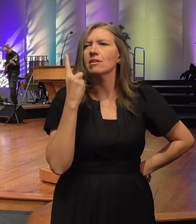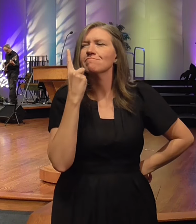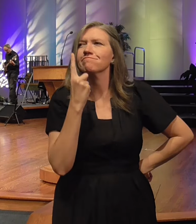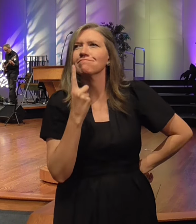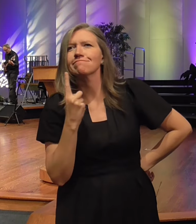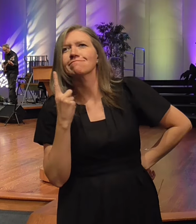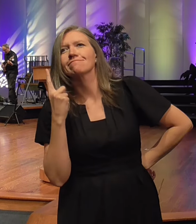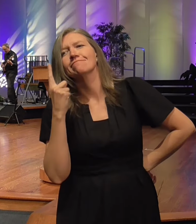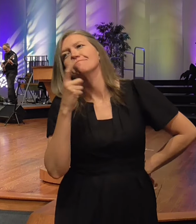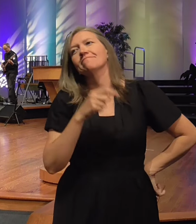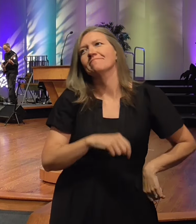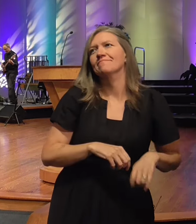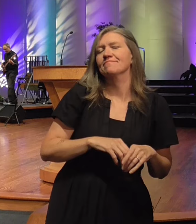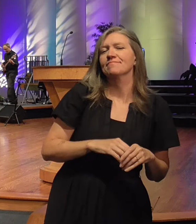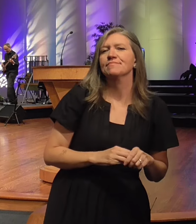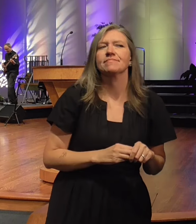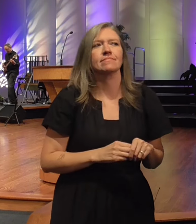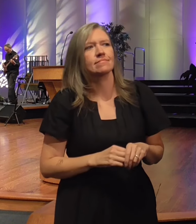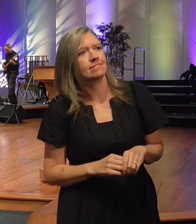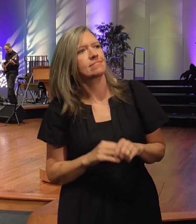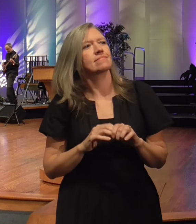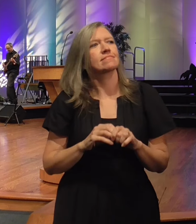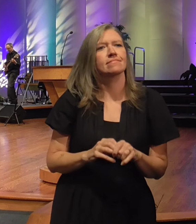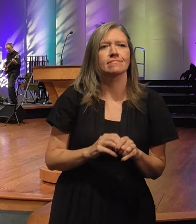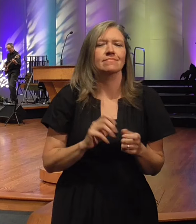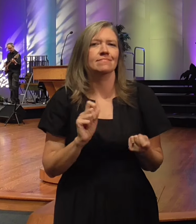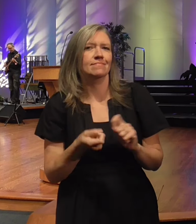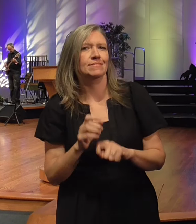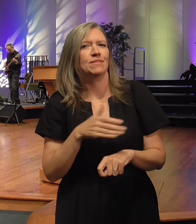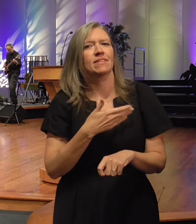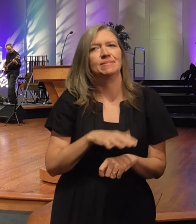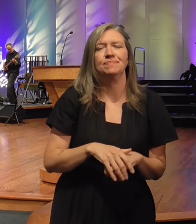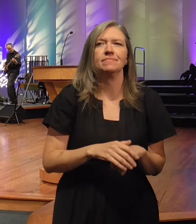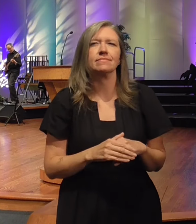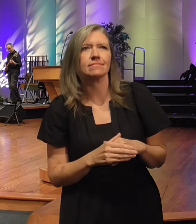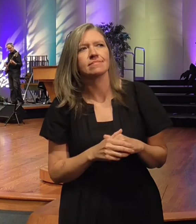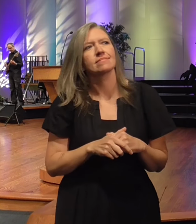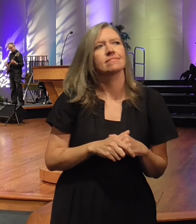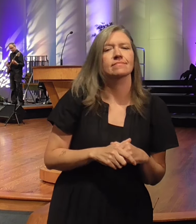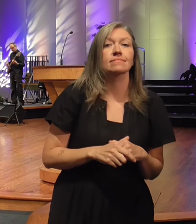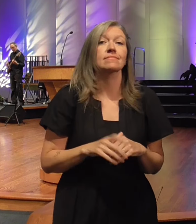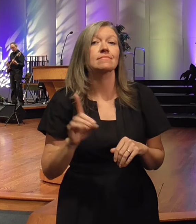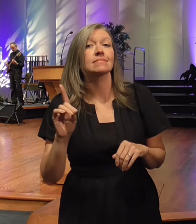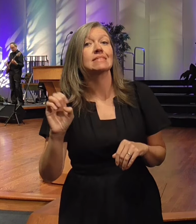door? Will you still need me? Will you still feed me when I'm